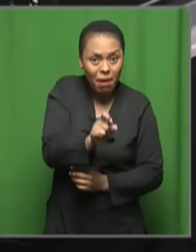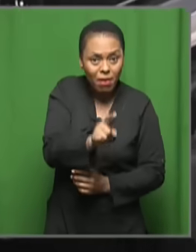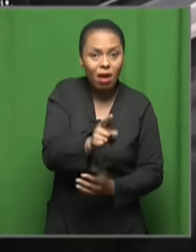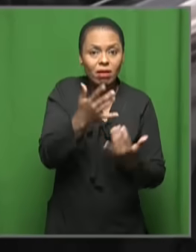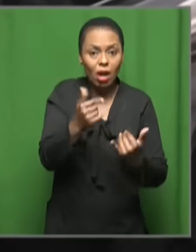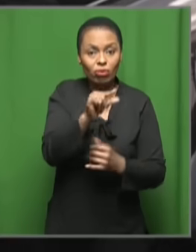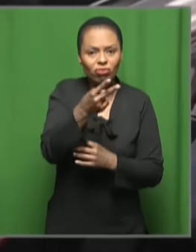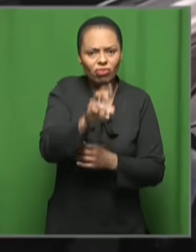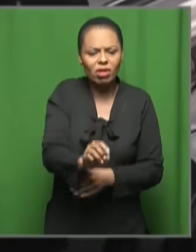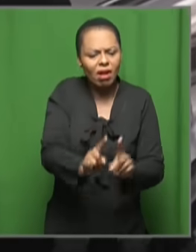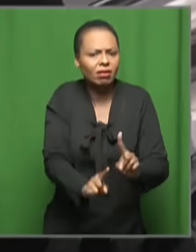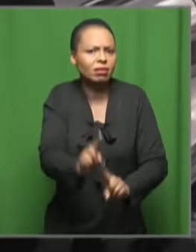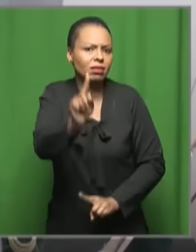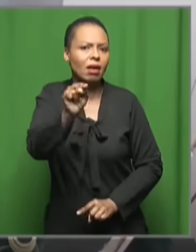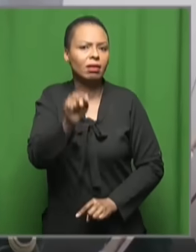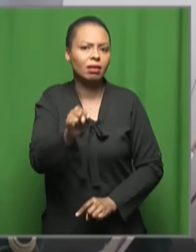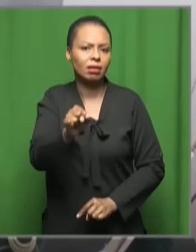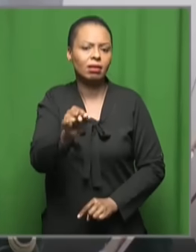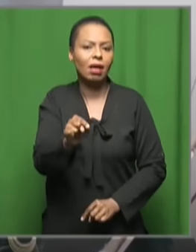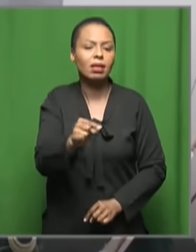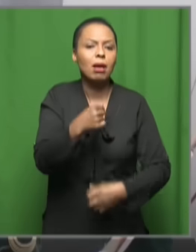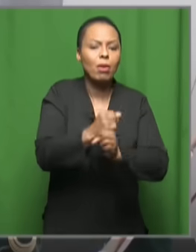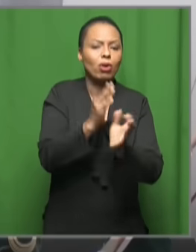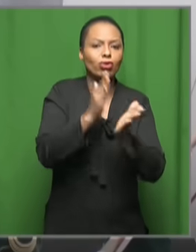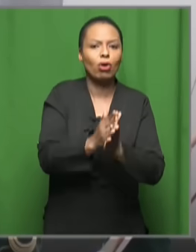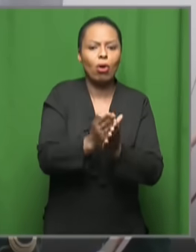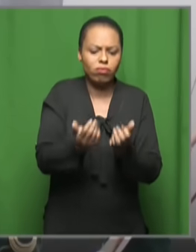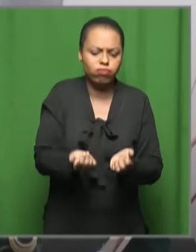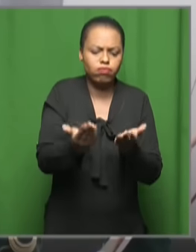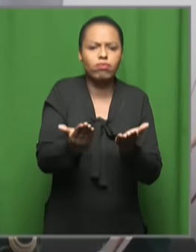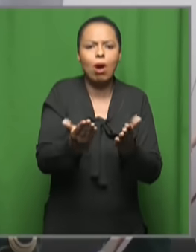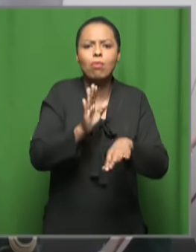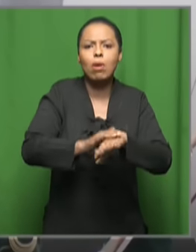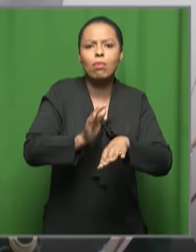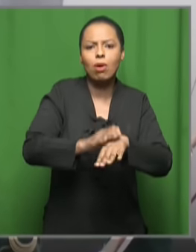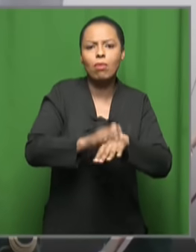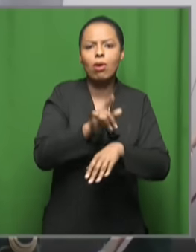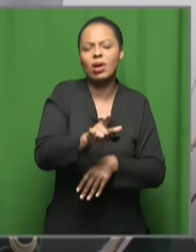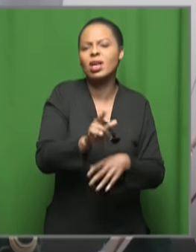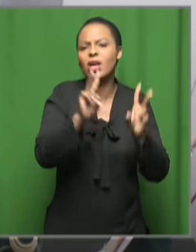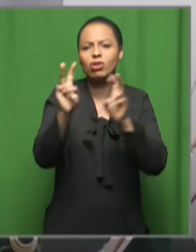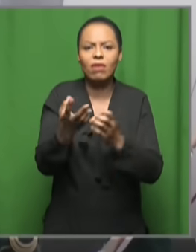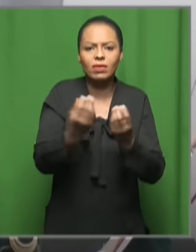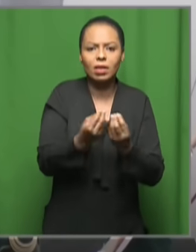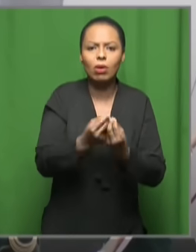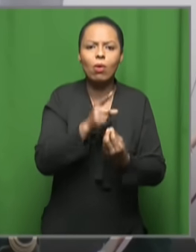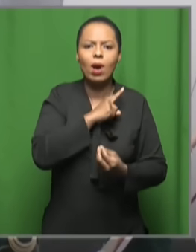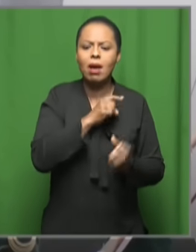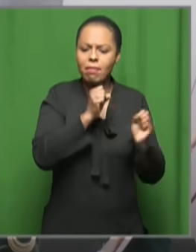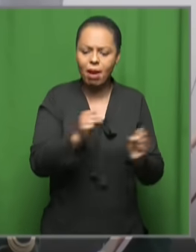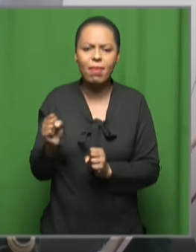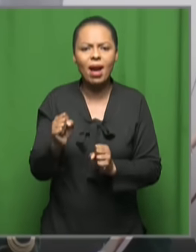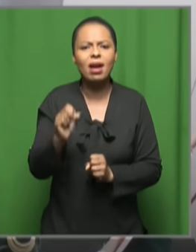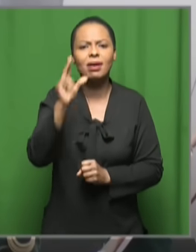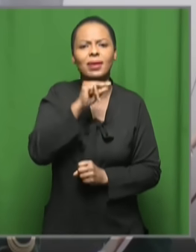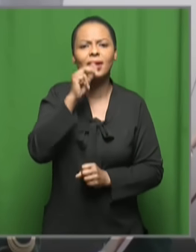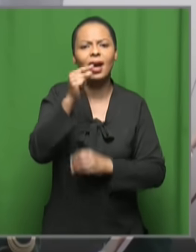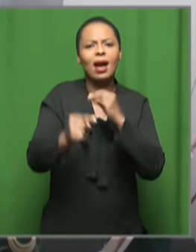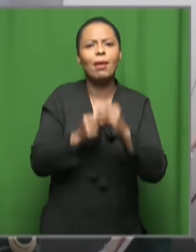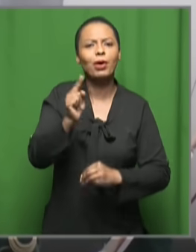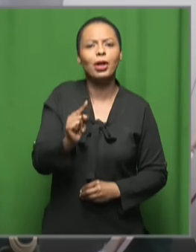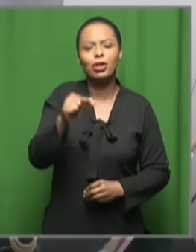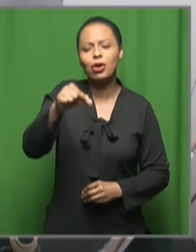a success in terms of increasing efficiency in asset recovery? I mean, we are still talking about the Guptas to this day in